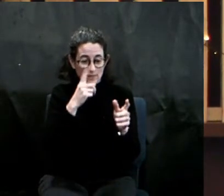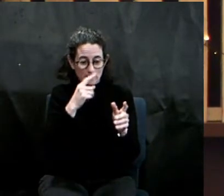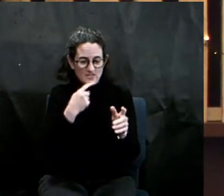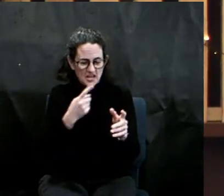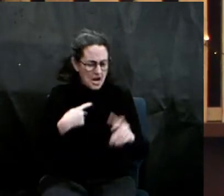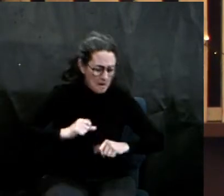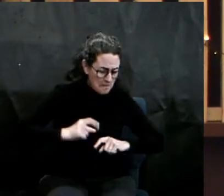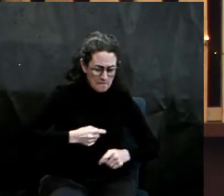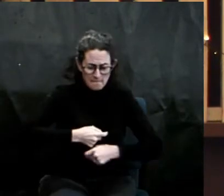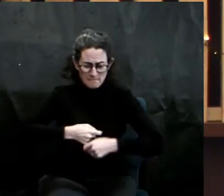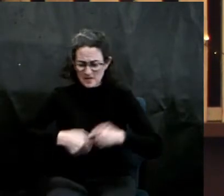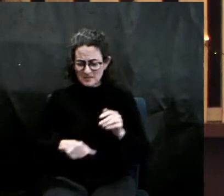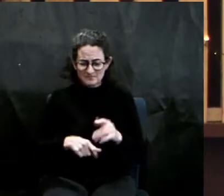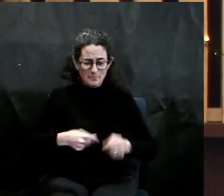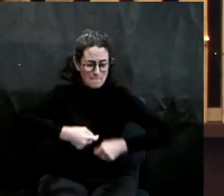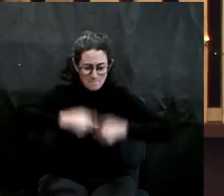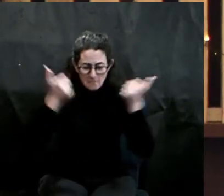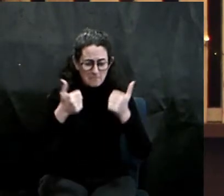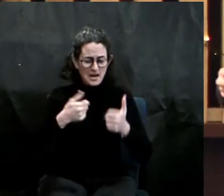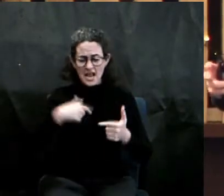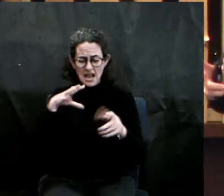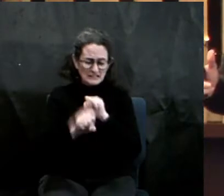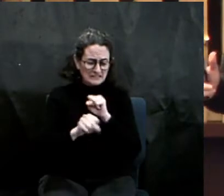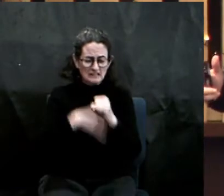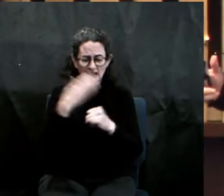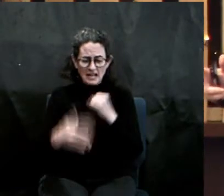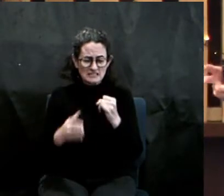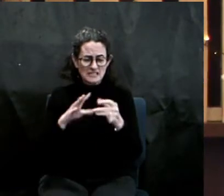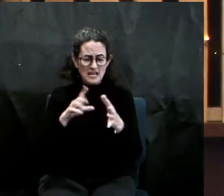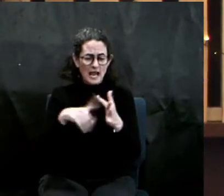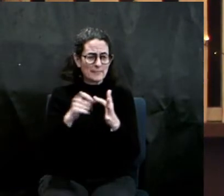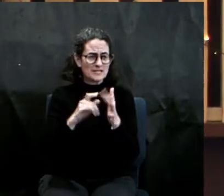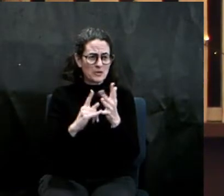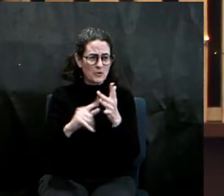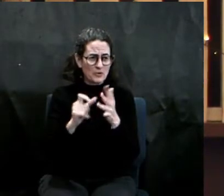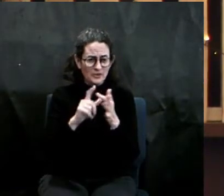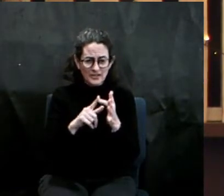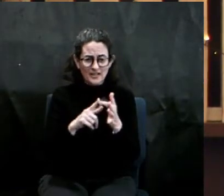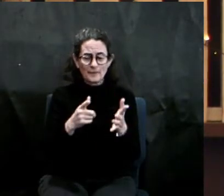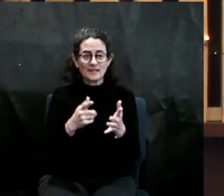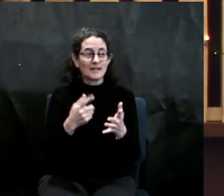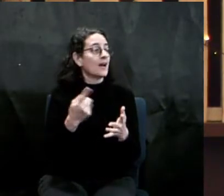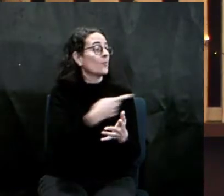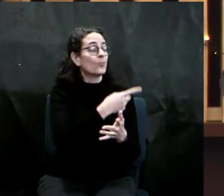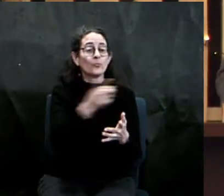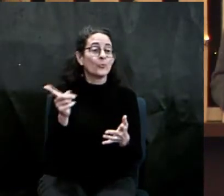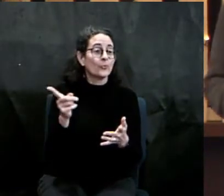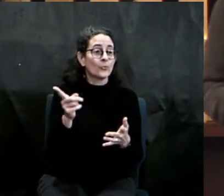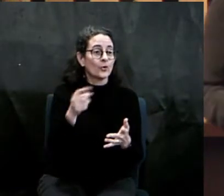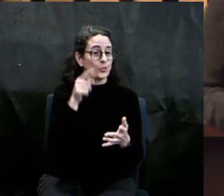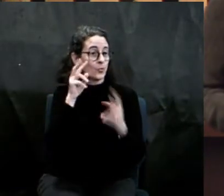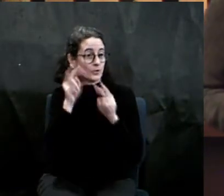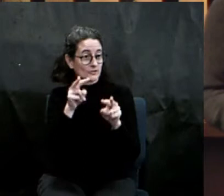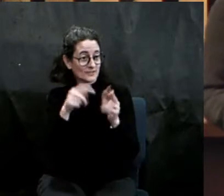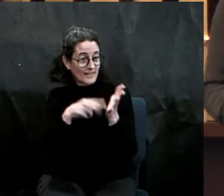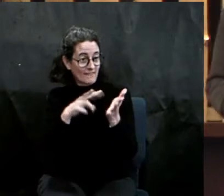episode of these various shows. Now, I don't know, maybe we can have a show of hands. Do we have anyone here with us who stayed with